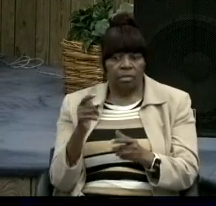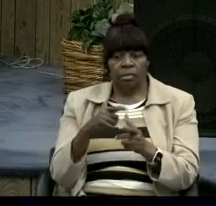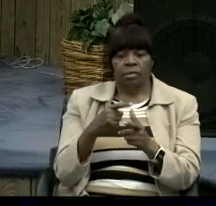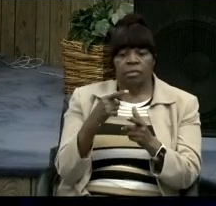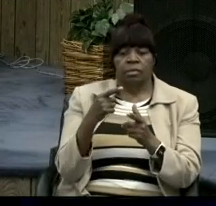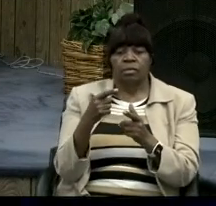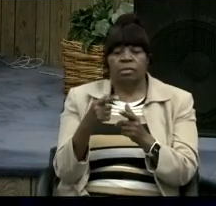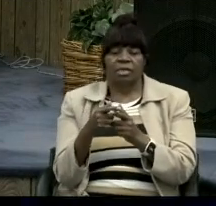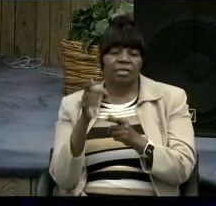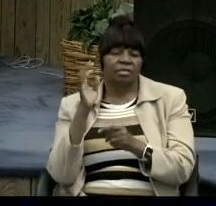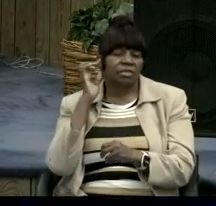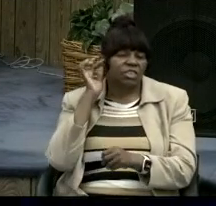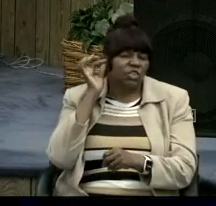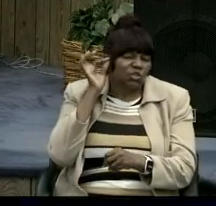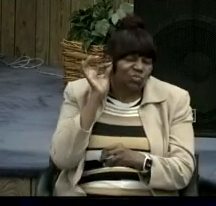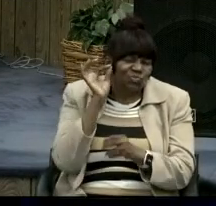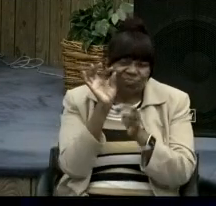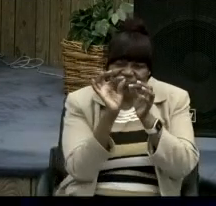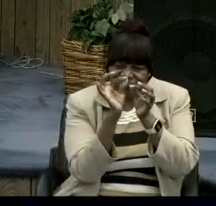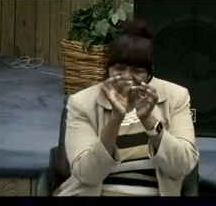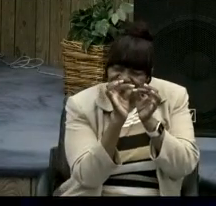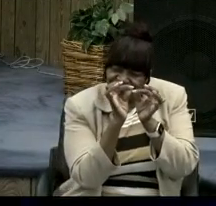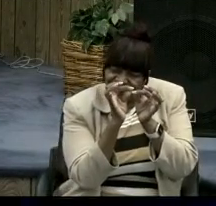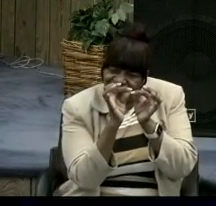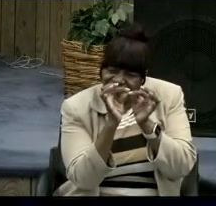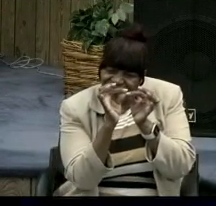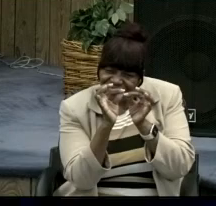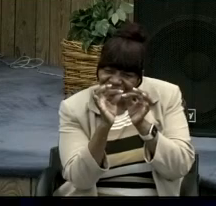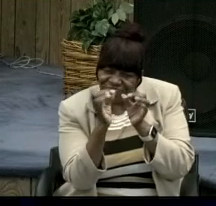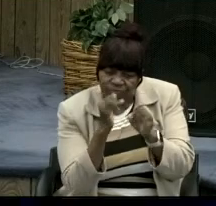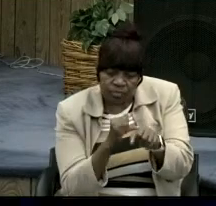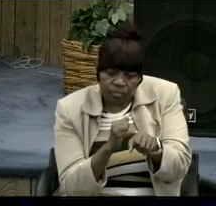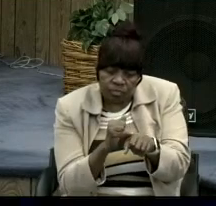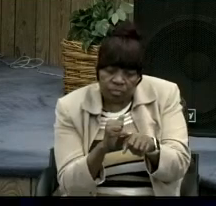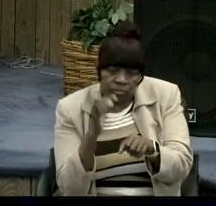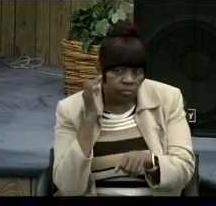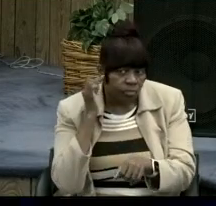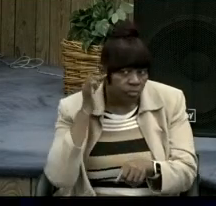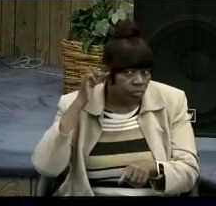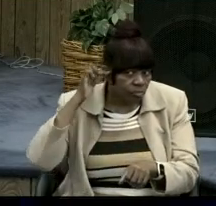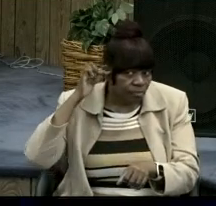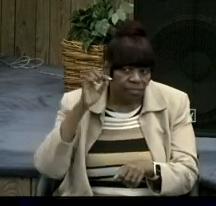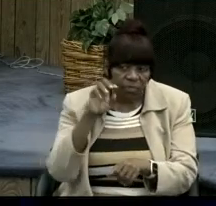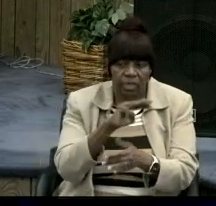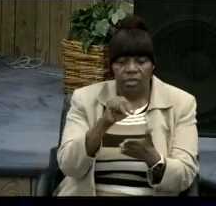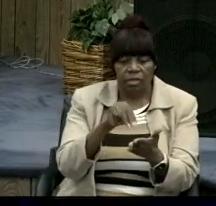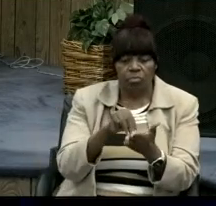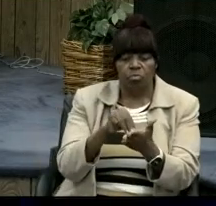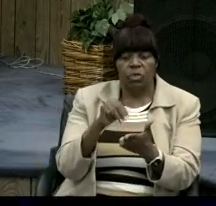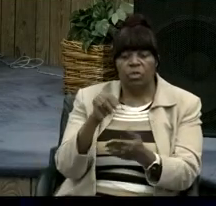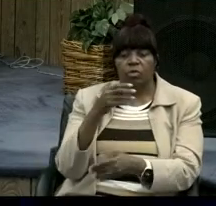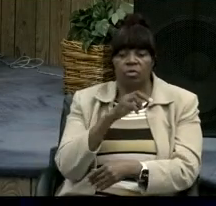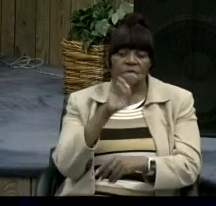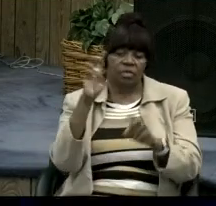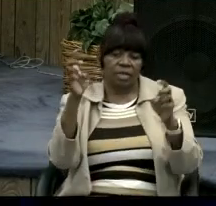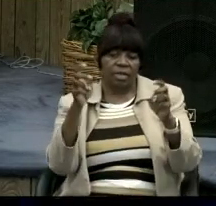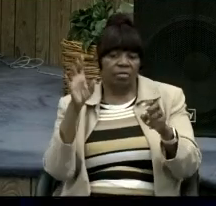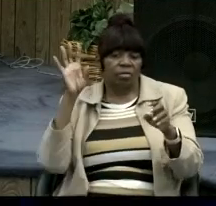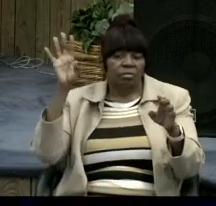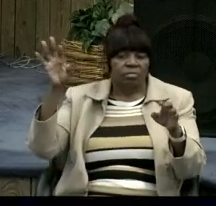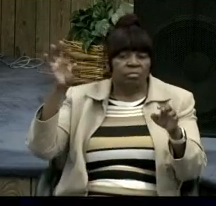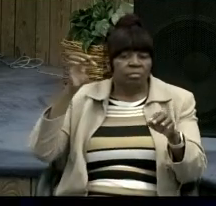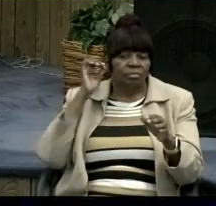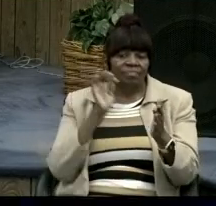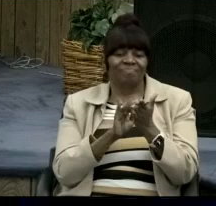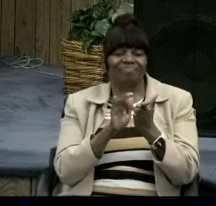And then the smallest little bones that are in your body are in the middle ear. And those little bones receive